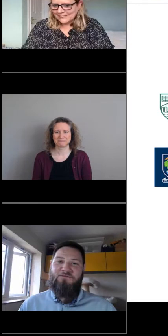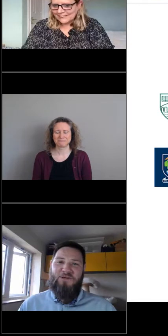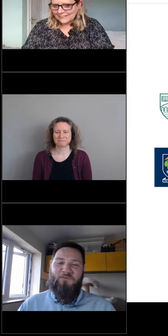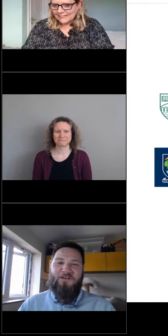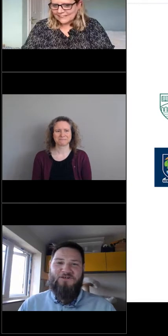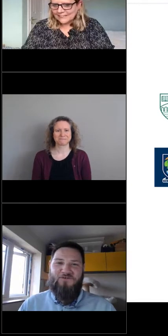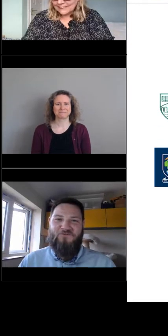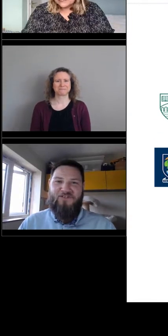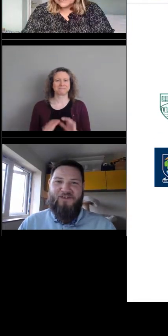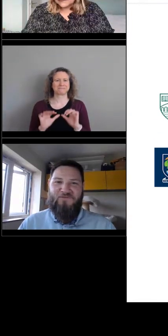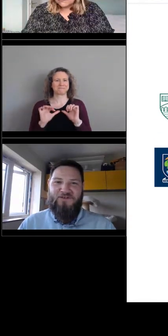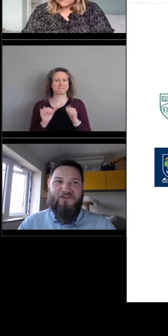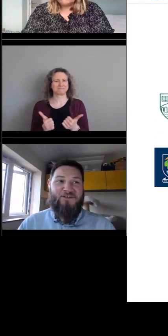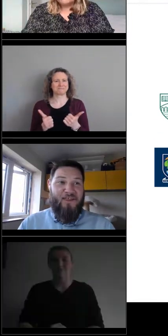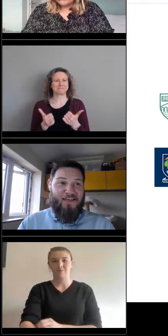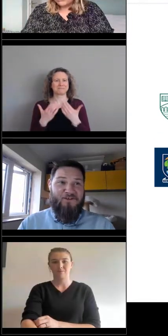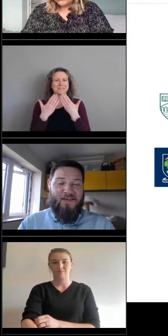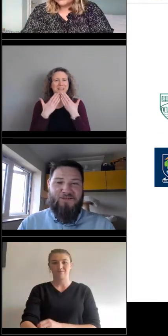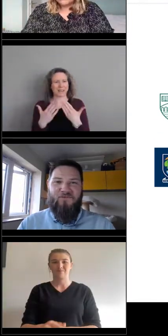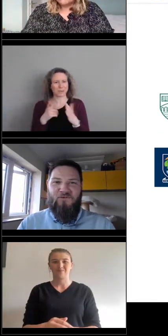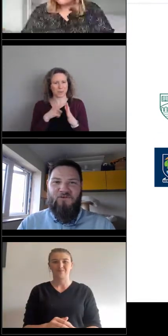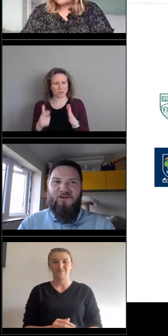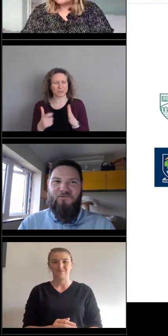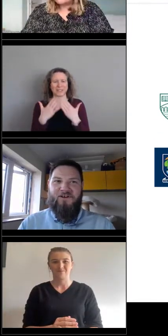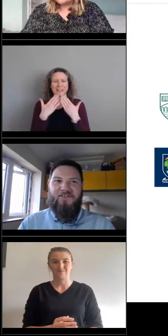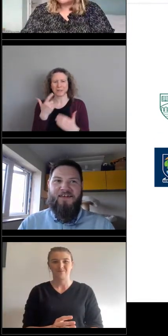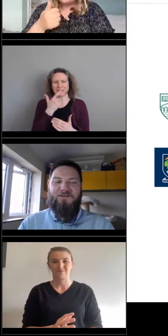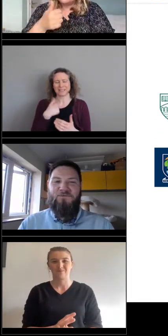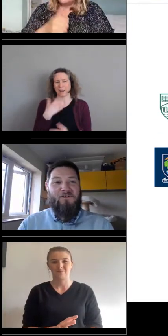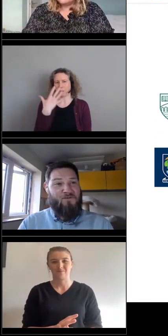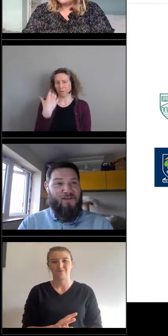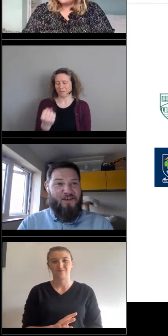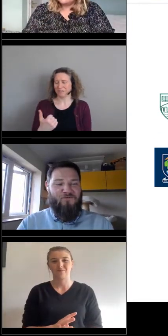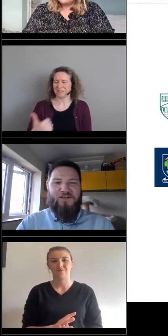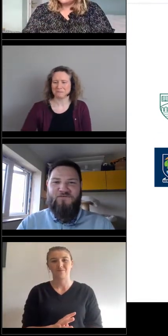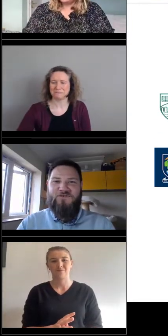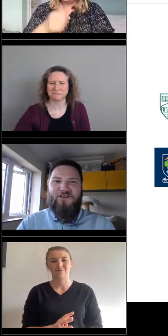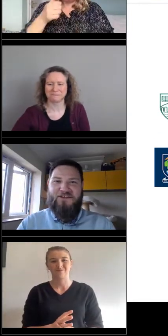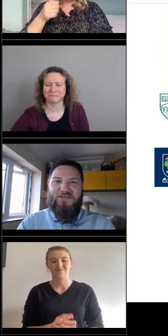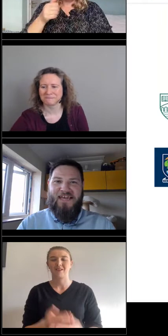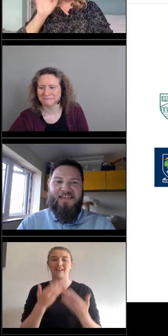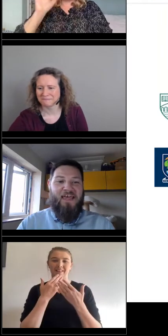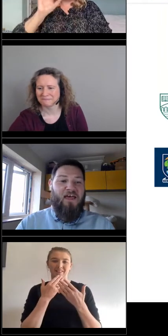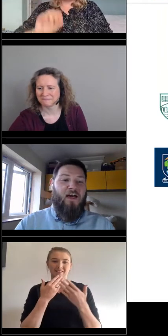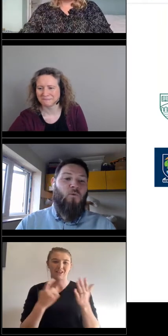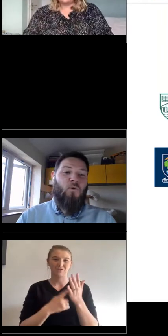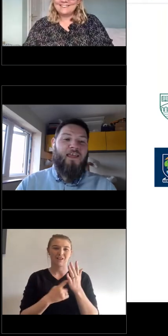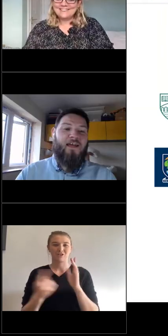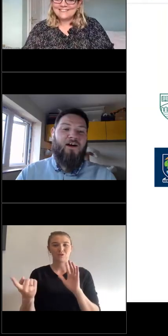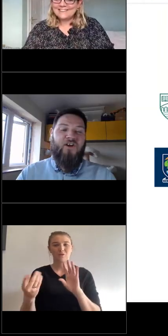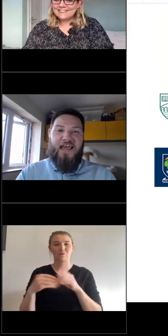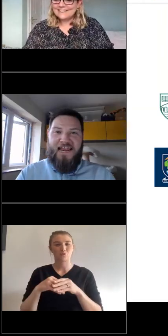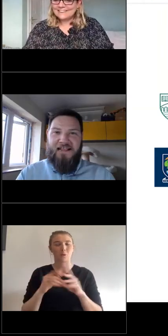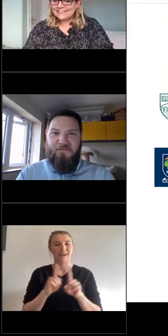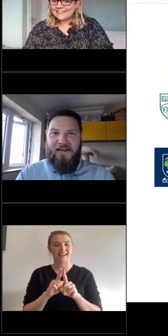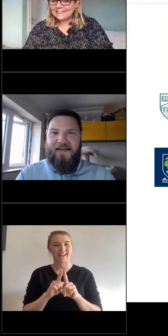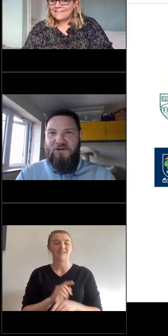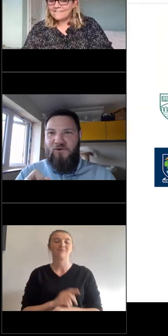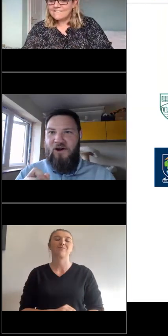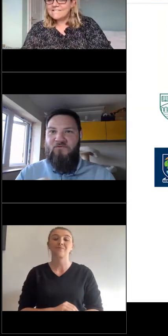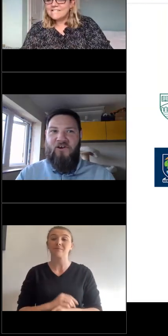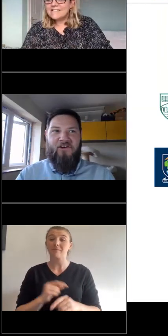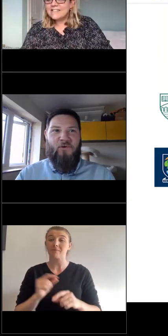Thank you so much, Audrey. Thank you for joining us. Thank you, Tessa, for all your hard work there as well. Thank you, Rachel, for joining us again. We are running a little